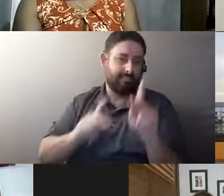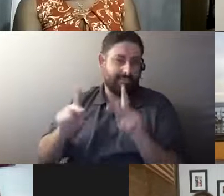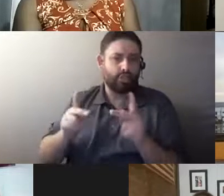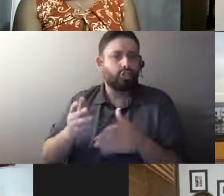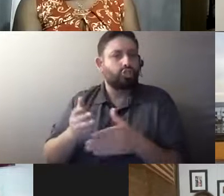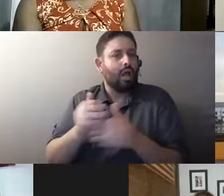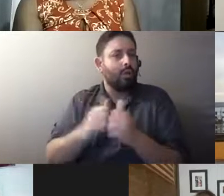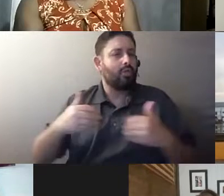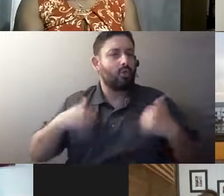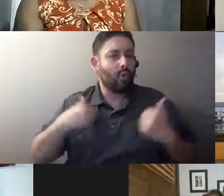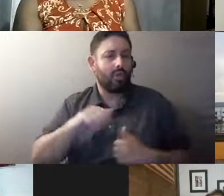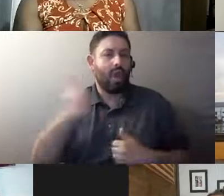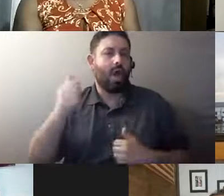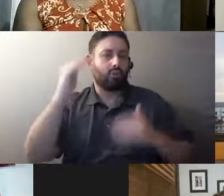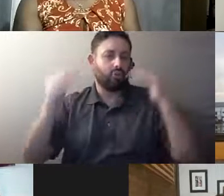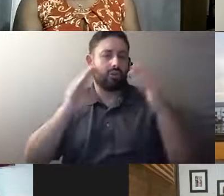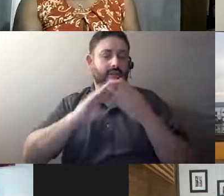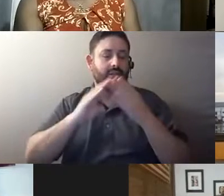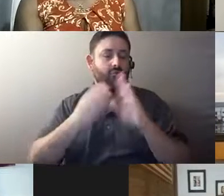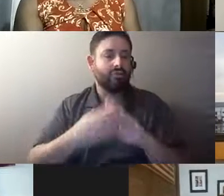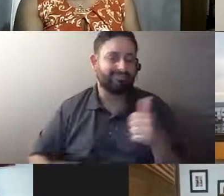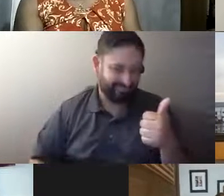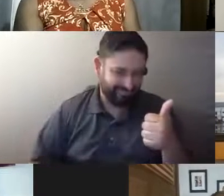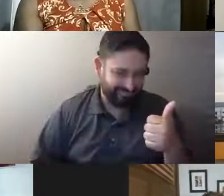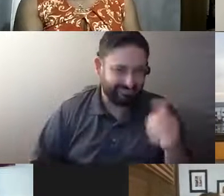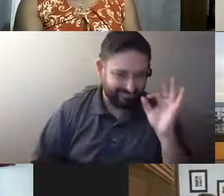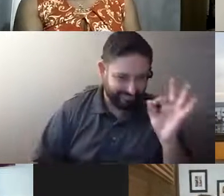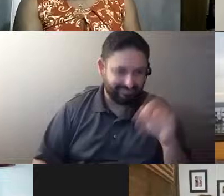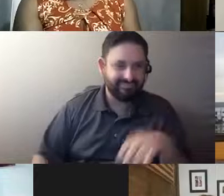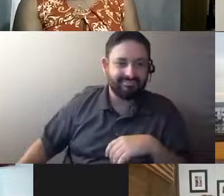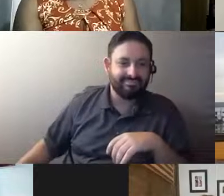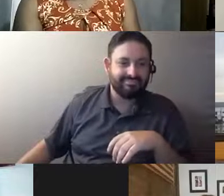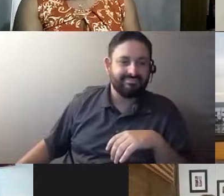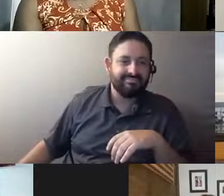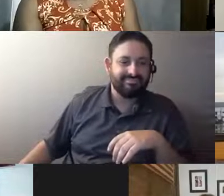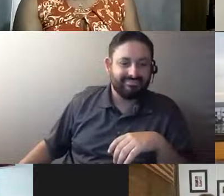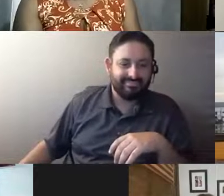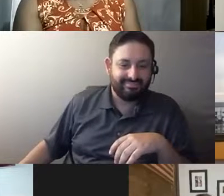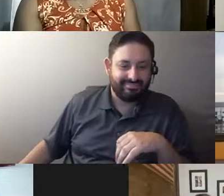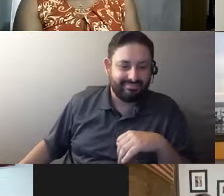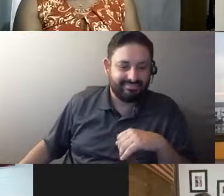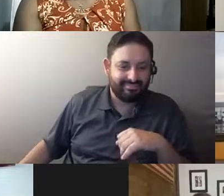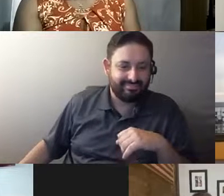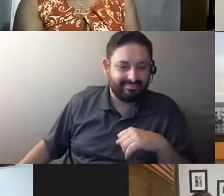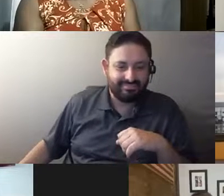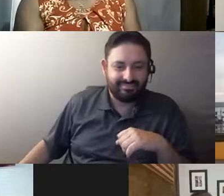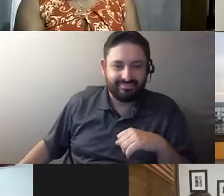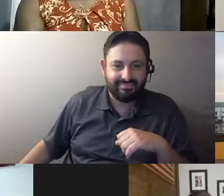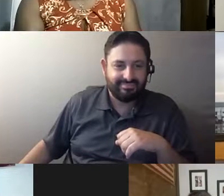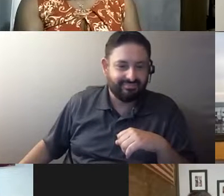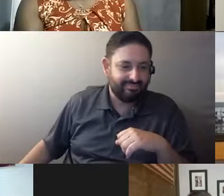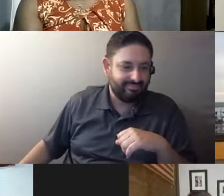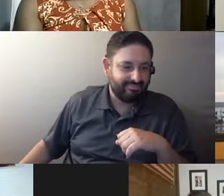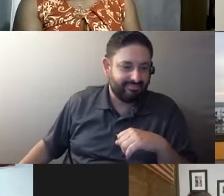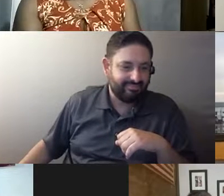other adults in the community. Thank you. Thank you. And the next candidate